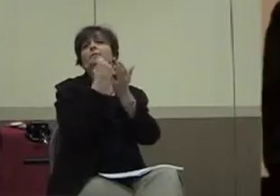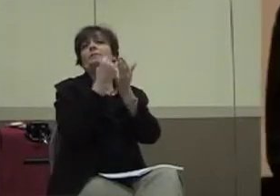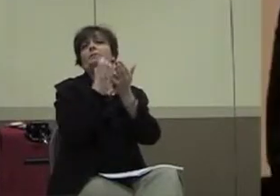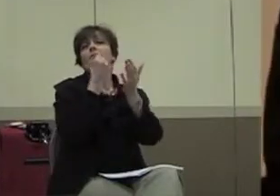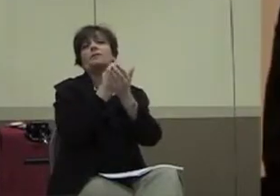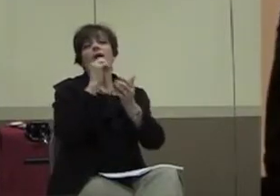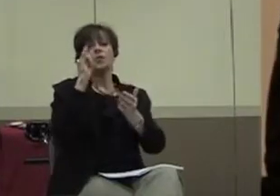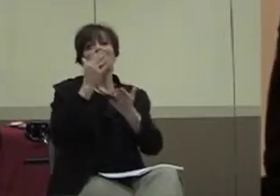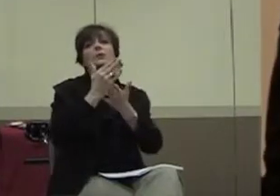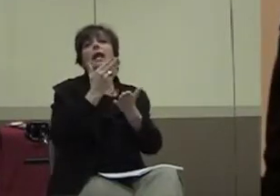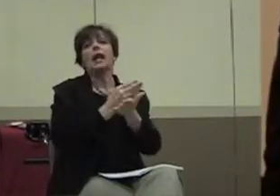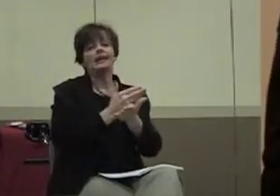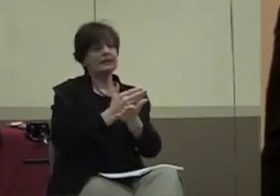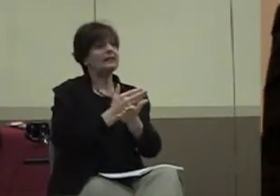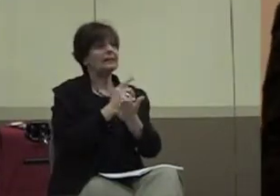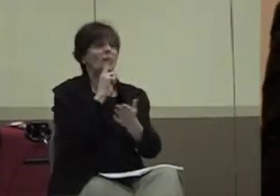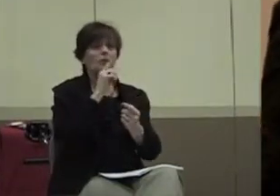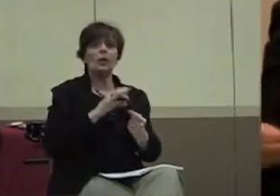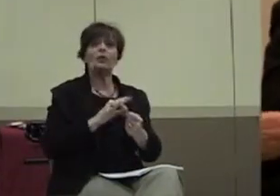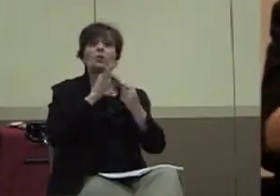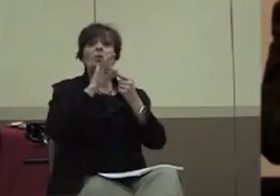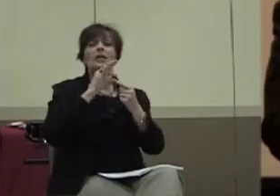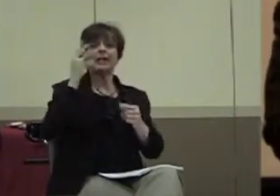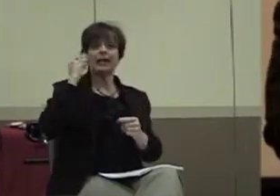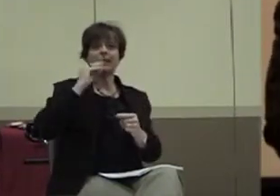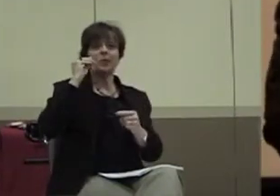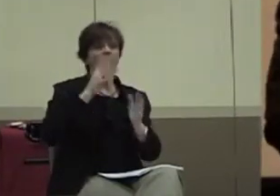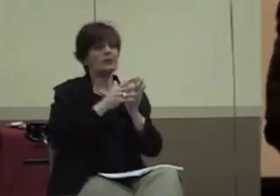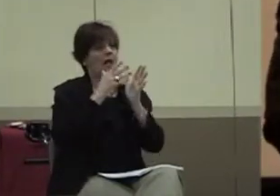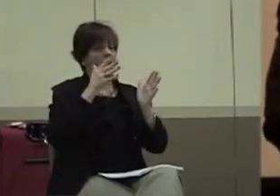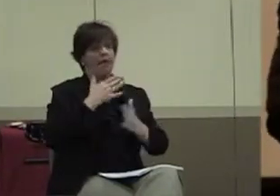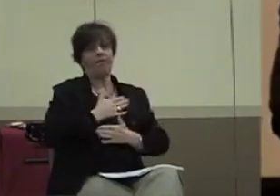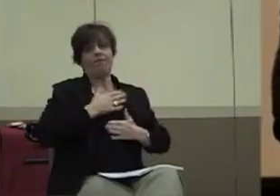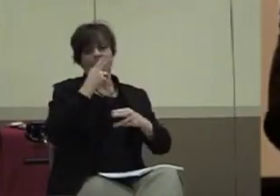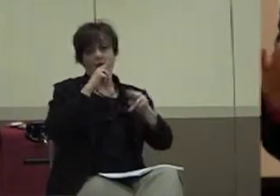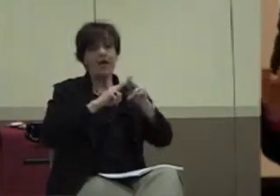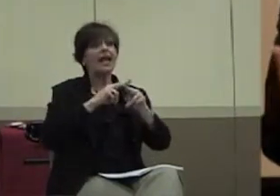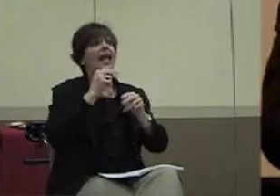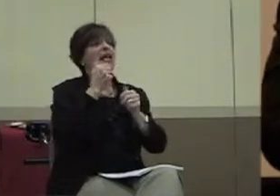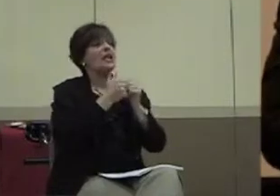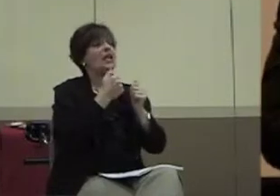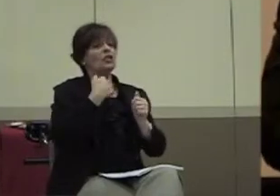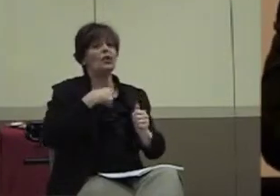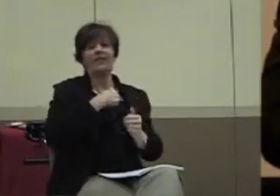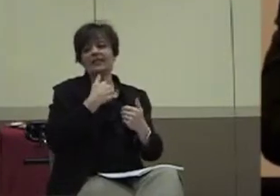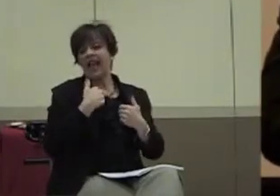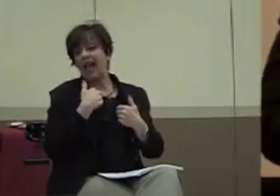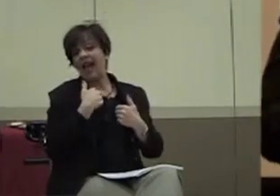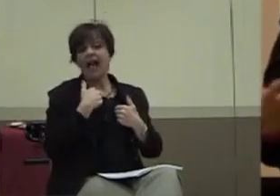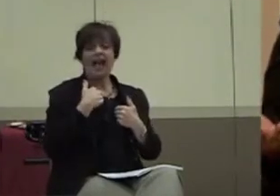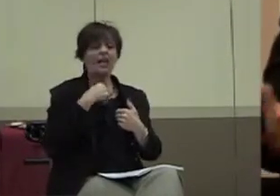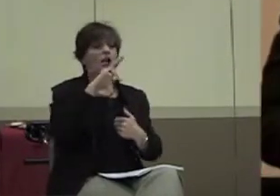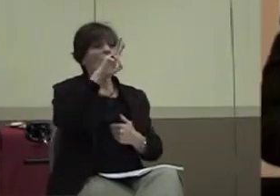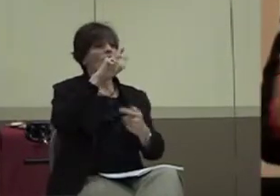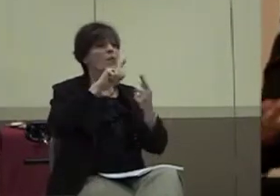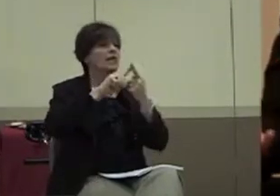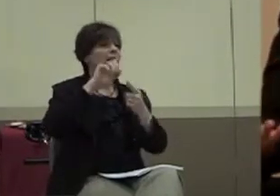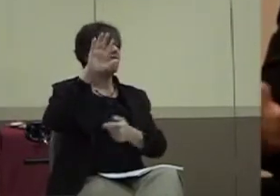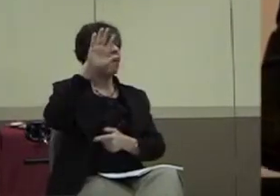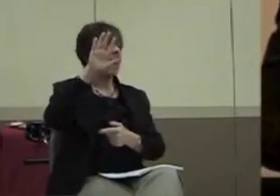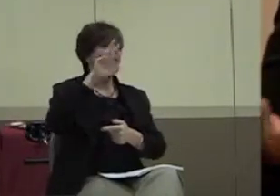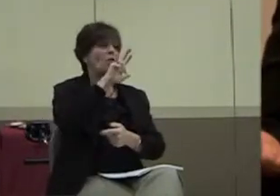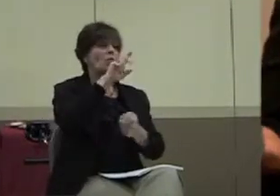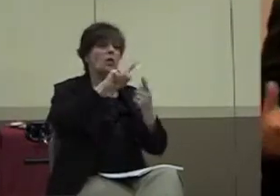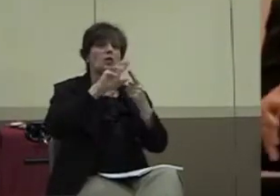lessons. And so it was really a unique experience and a lot of fun. And each of us had anywhere from 3 to 5, 3 to